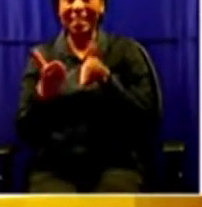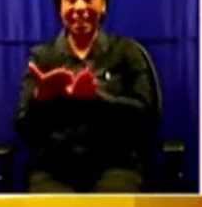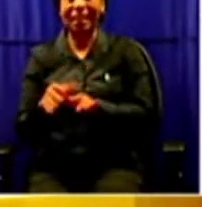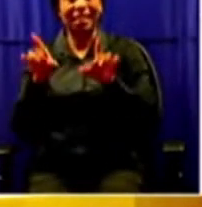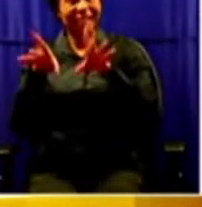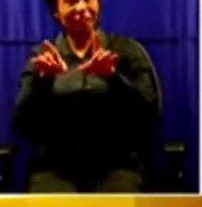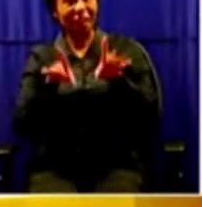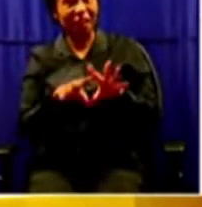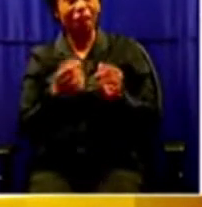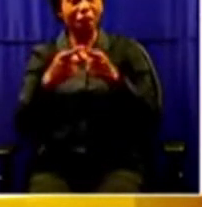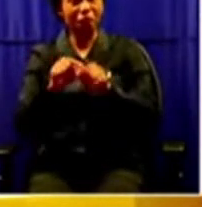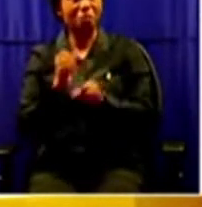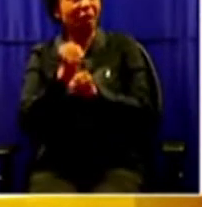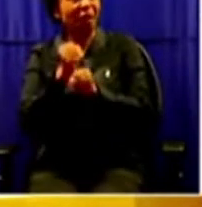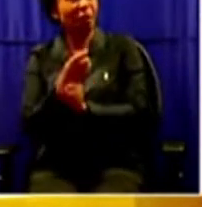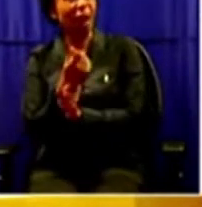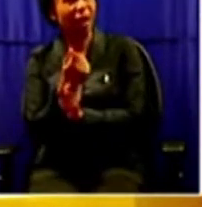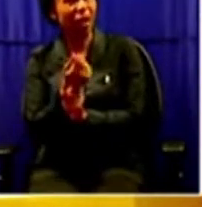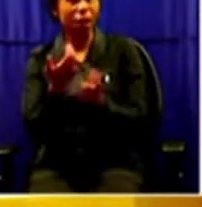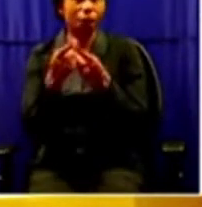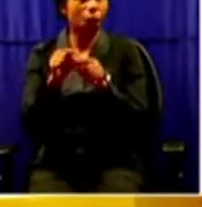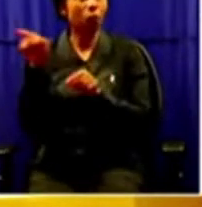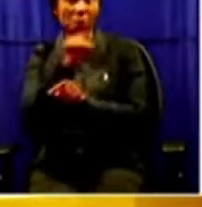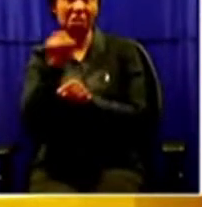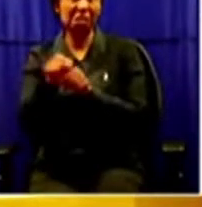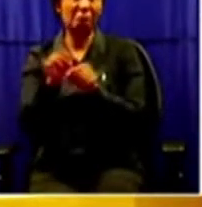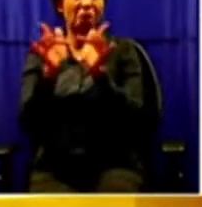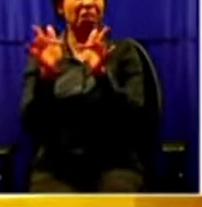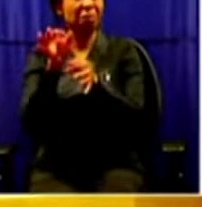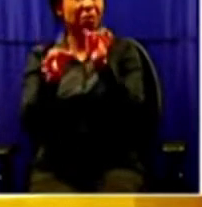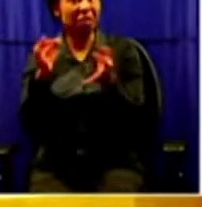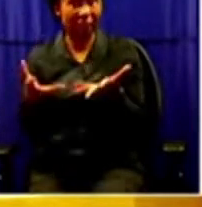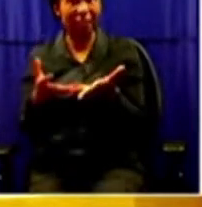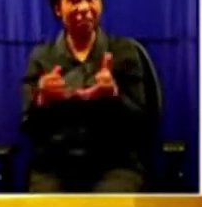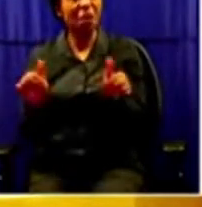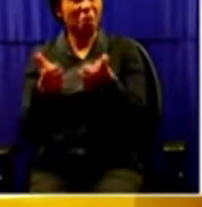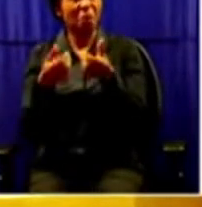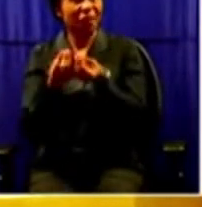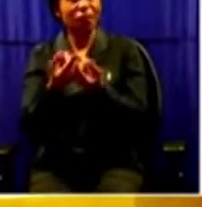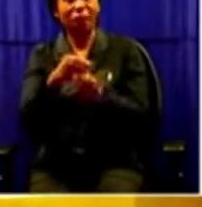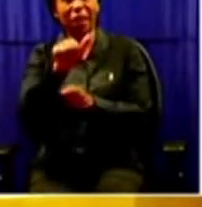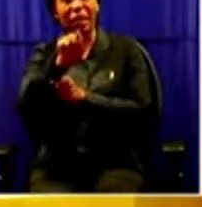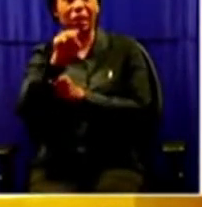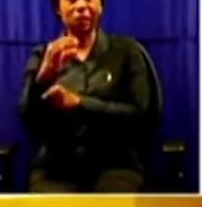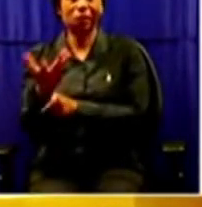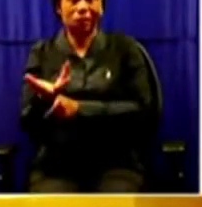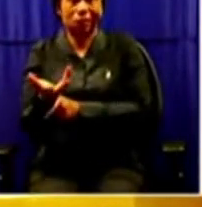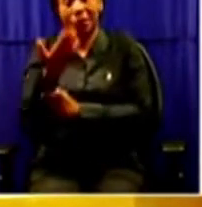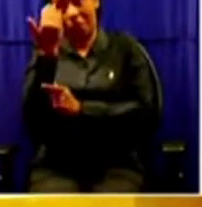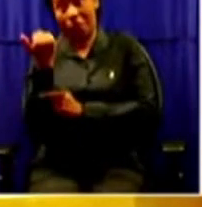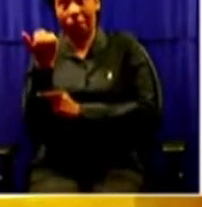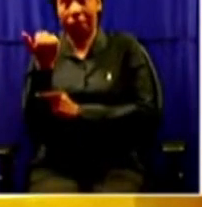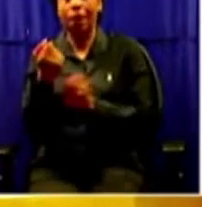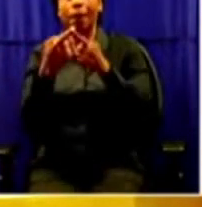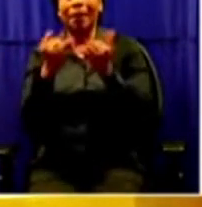the politically connected speaks exactly to what the ANC has become: a predatory syndicate that will exploit the